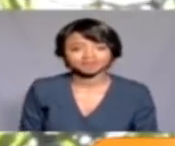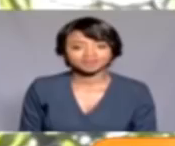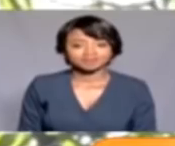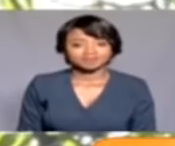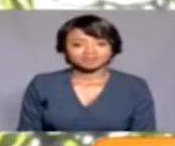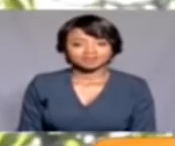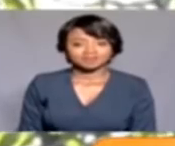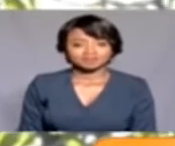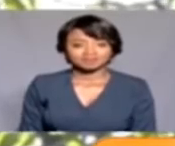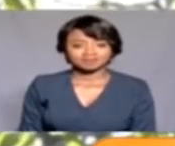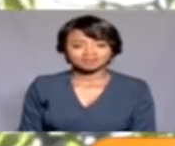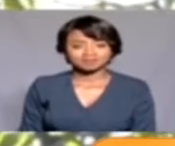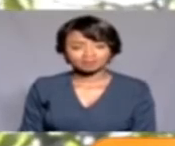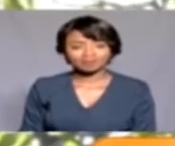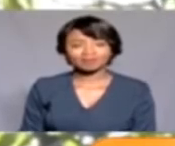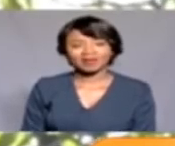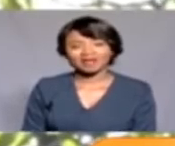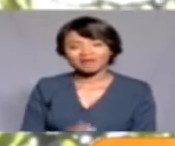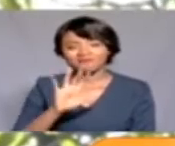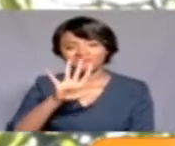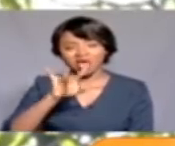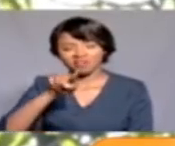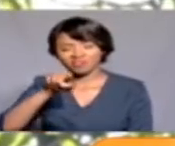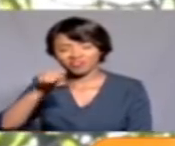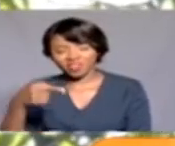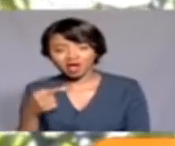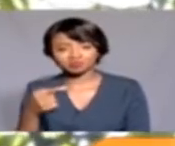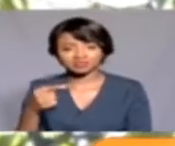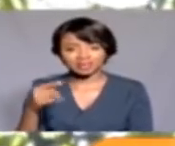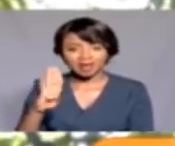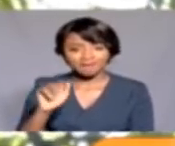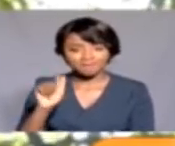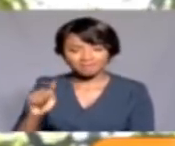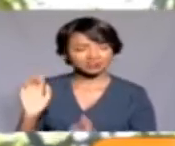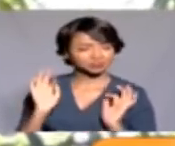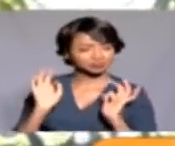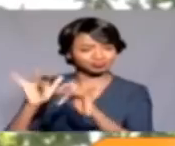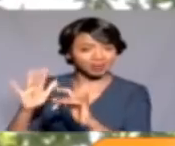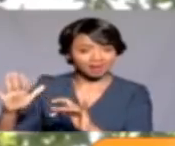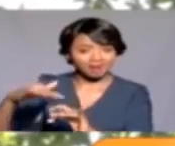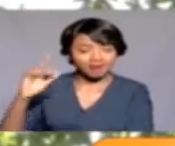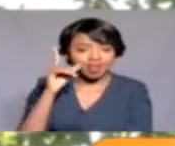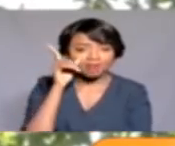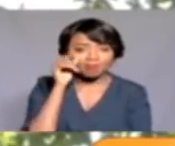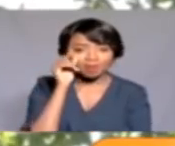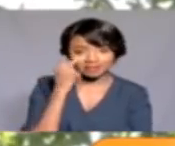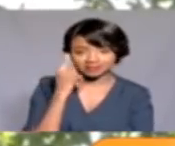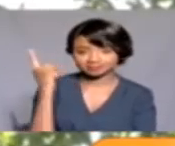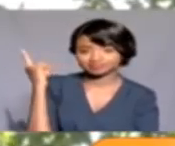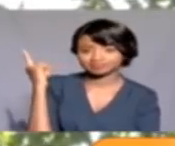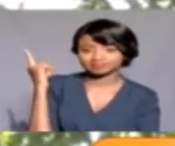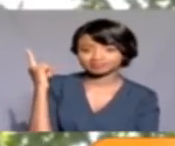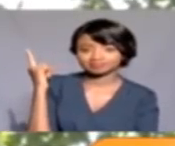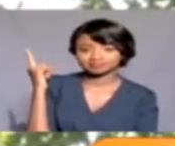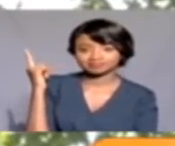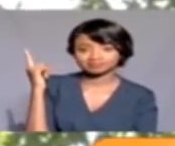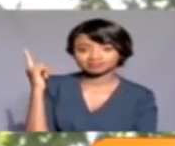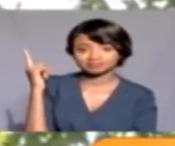A colony of more than 5,000 birds that invaded the recreation Uhuru Gardens in Mombasa